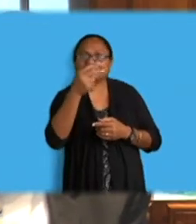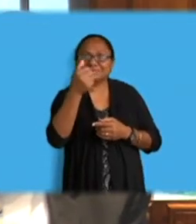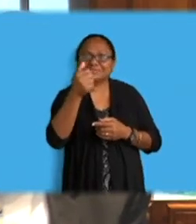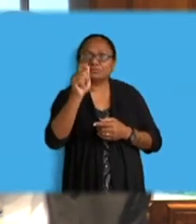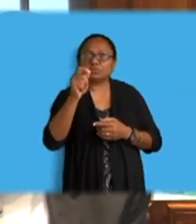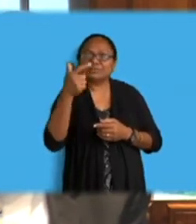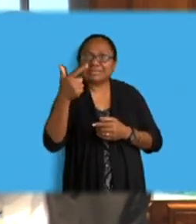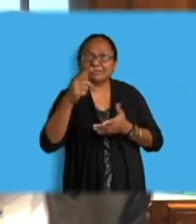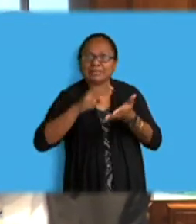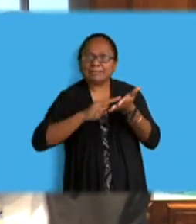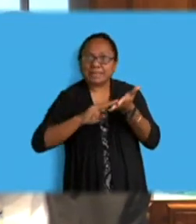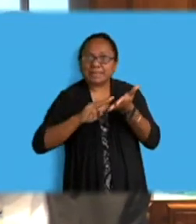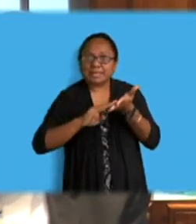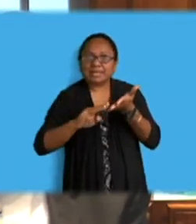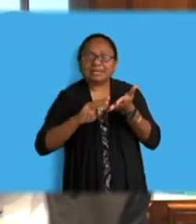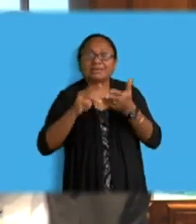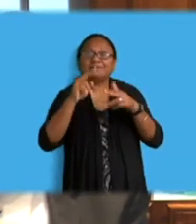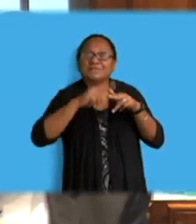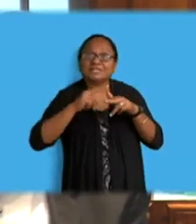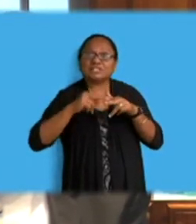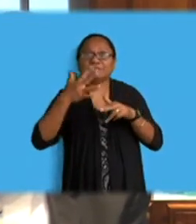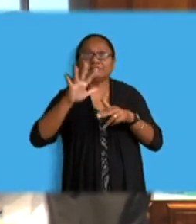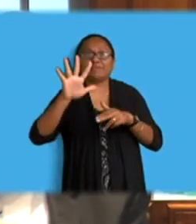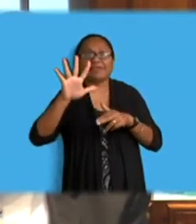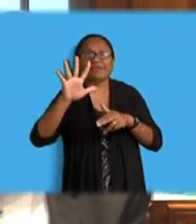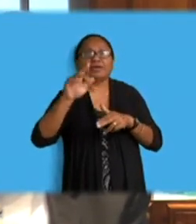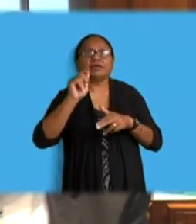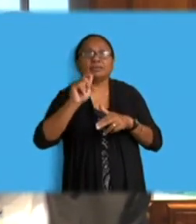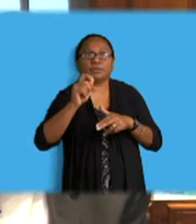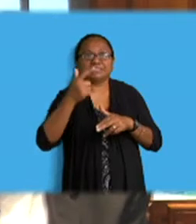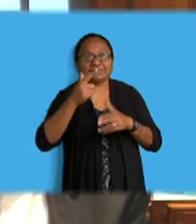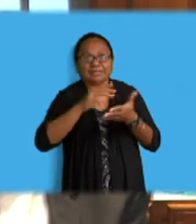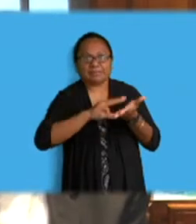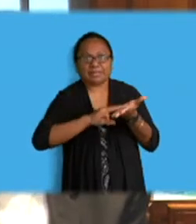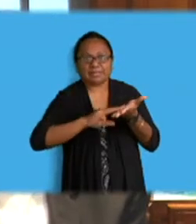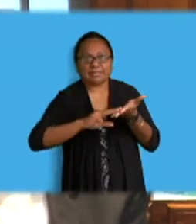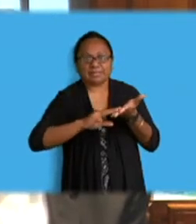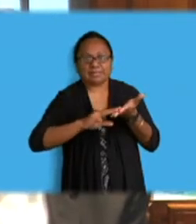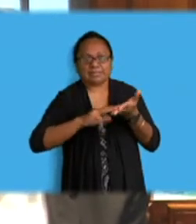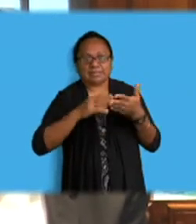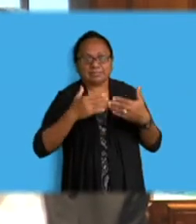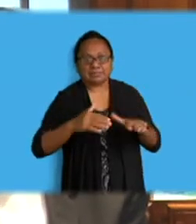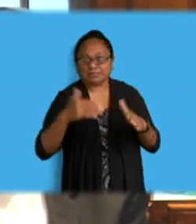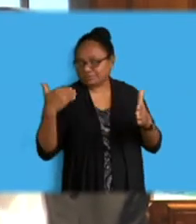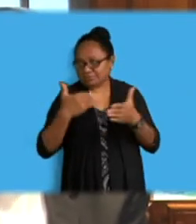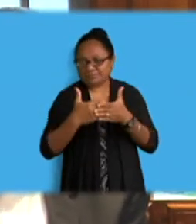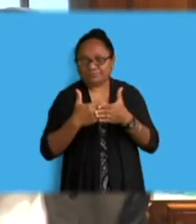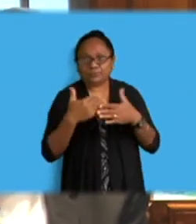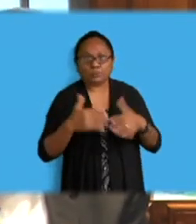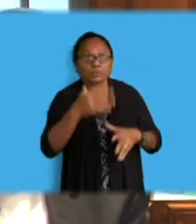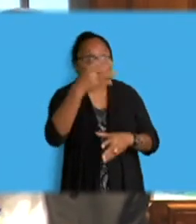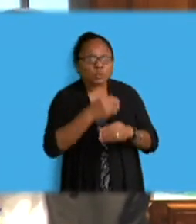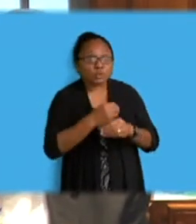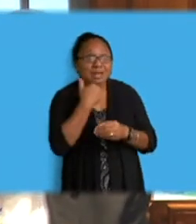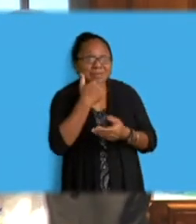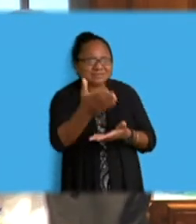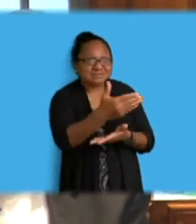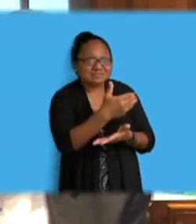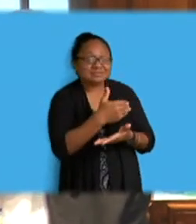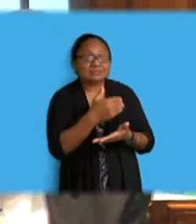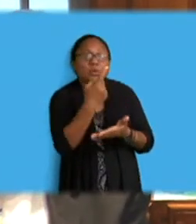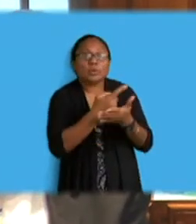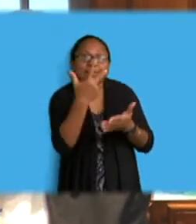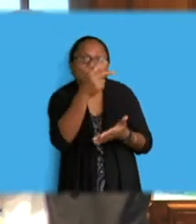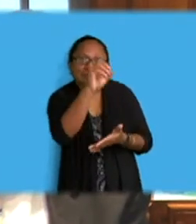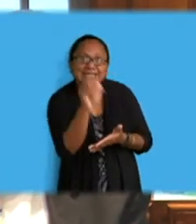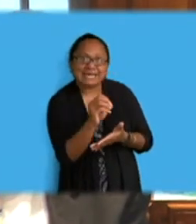$26.7 million, of Fiji $55.7 million as of today. The total amount collected so far is only